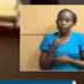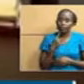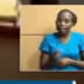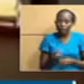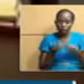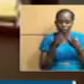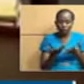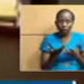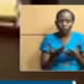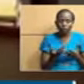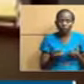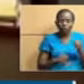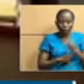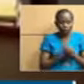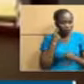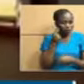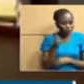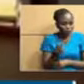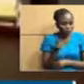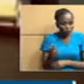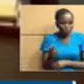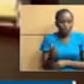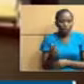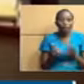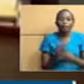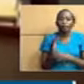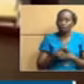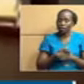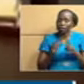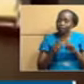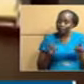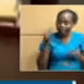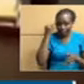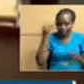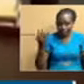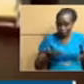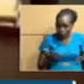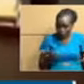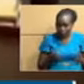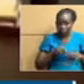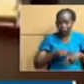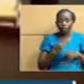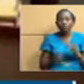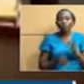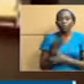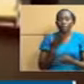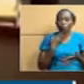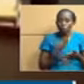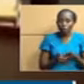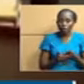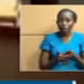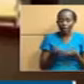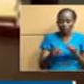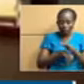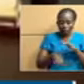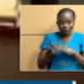small-scale business enterprises. The idea here is that when you create a good environment for